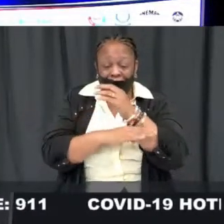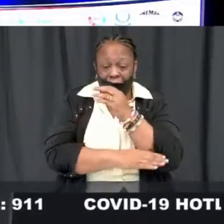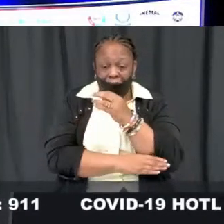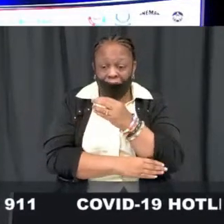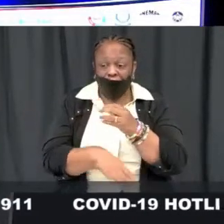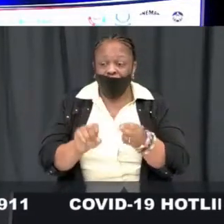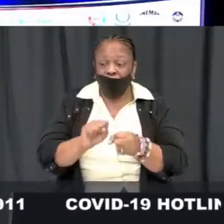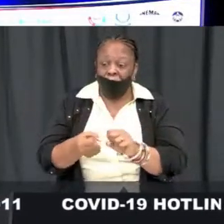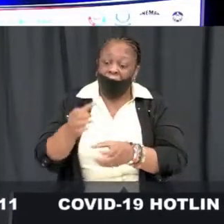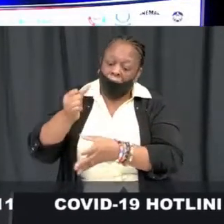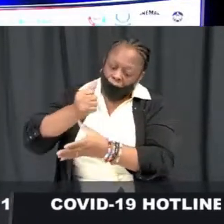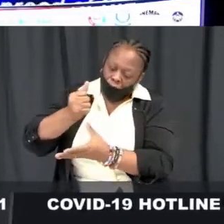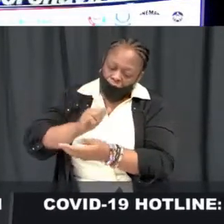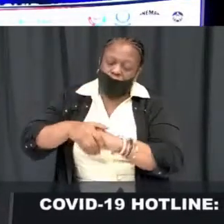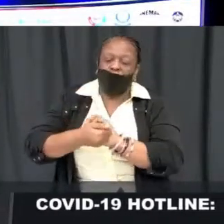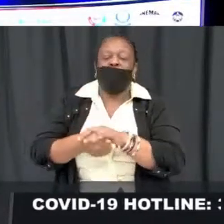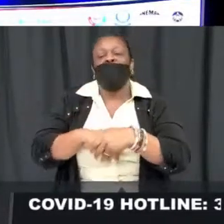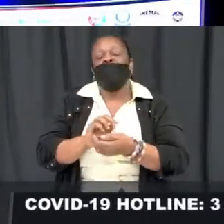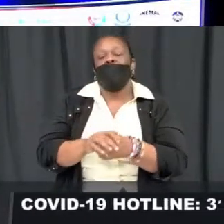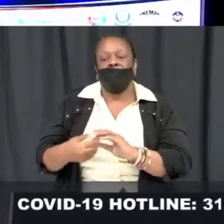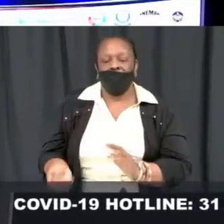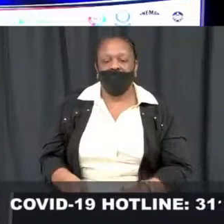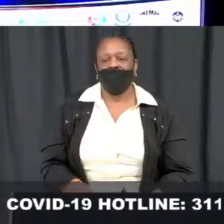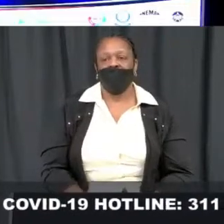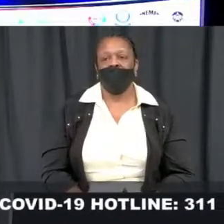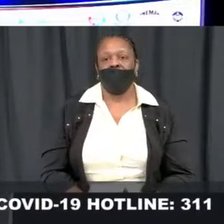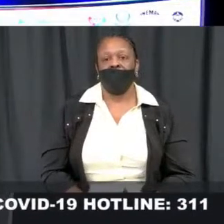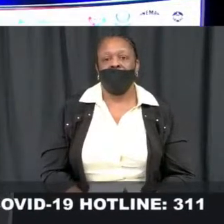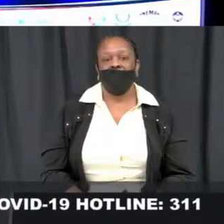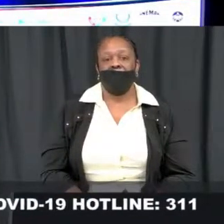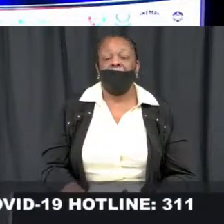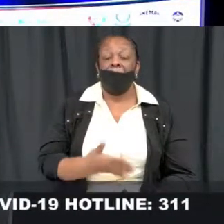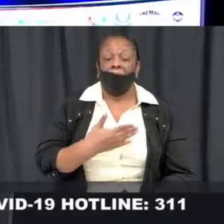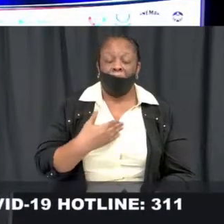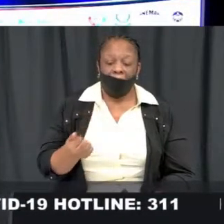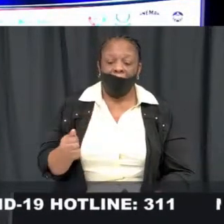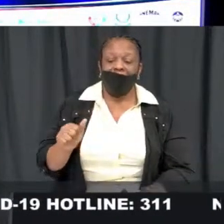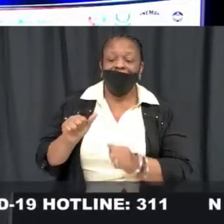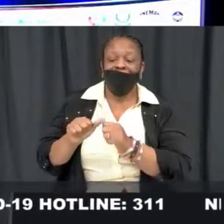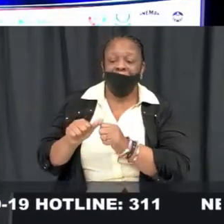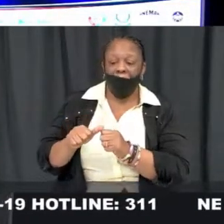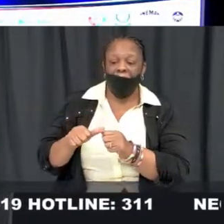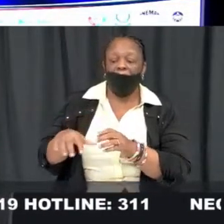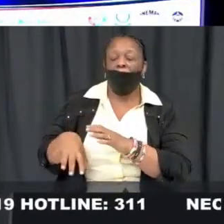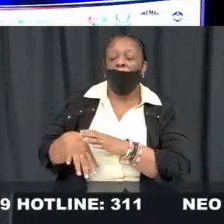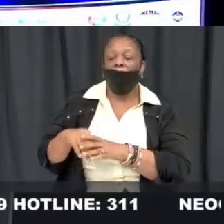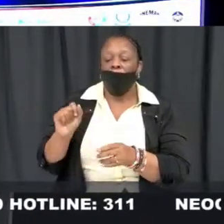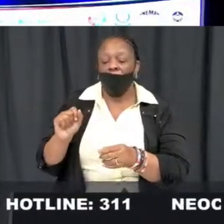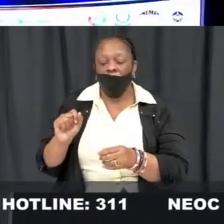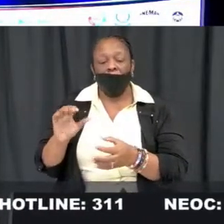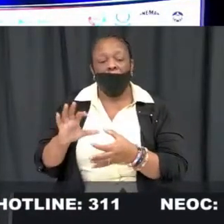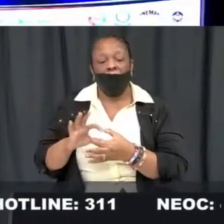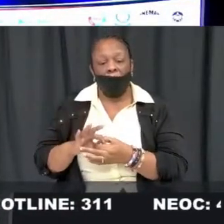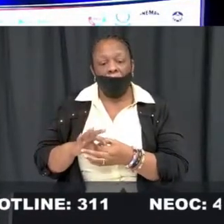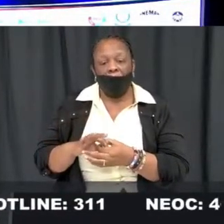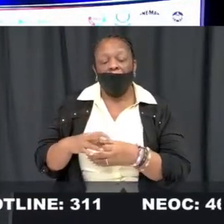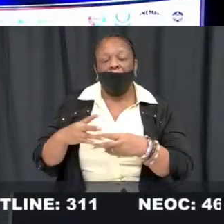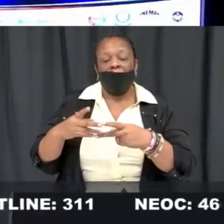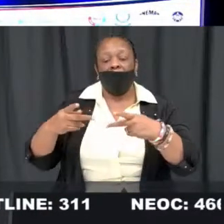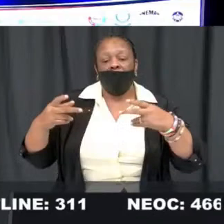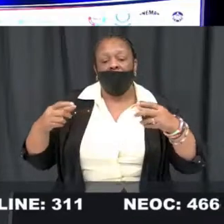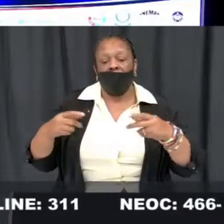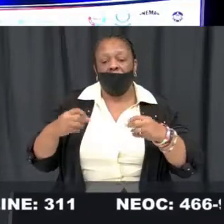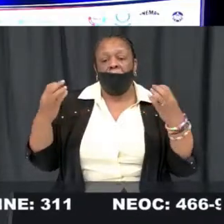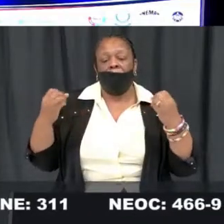and 4, social distancing. And so I just came here just to bring it all back into